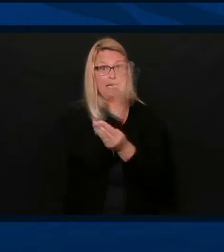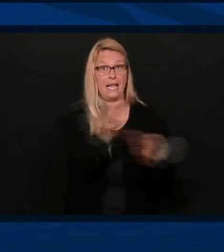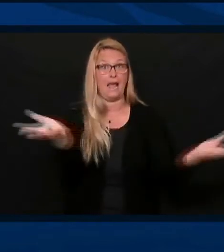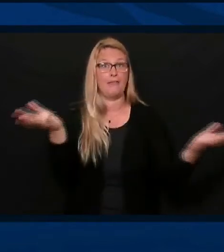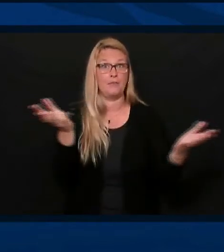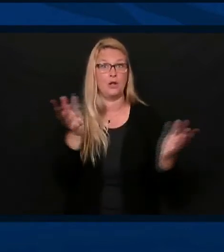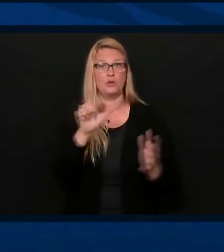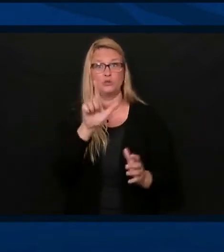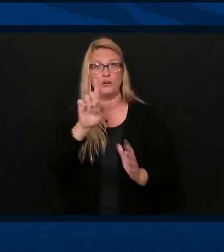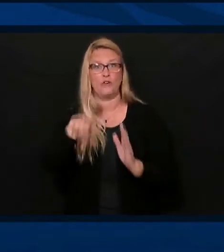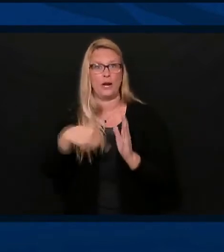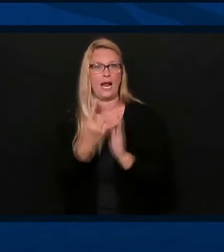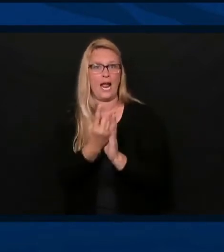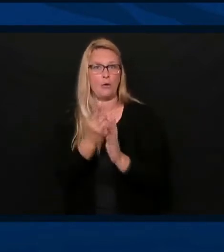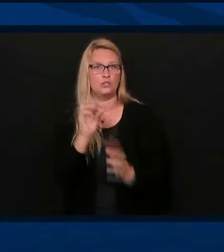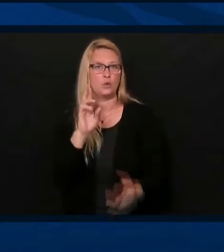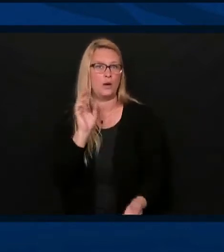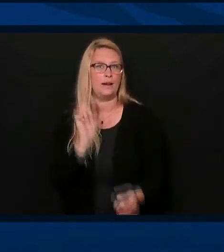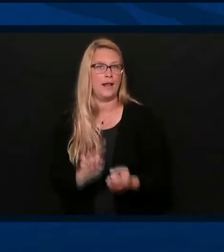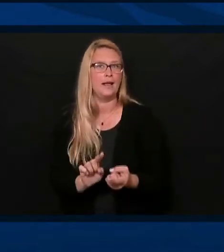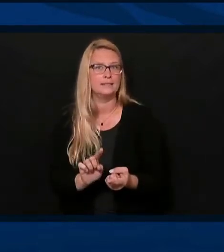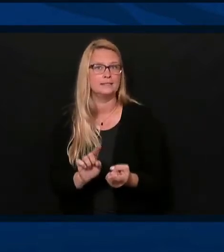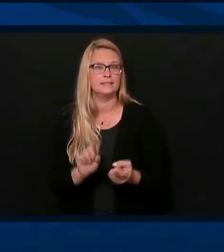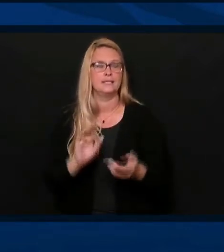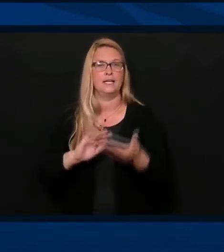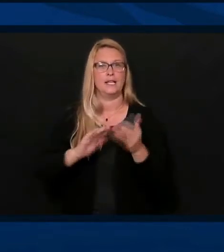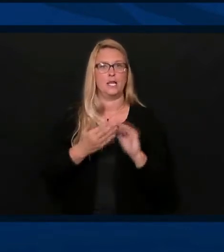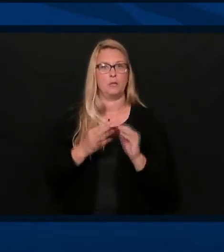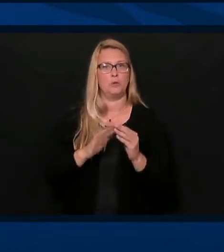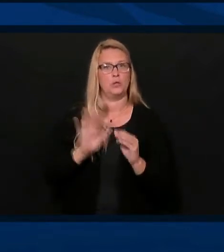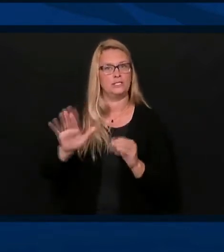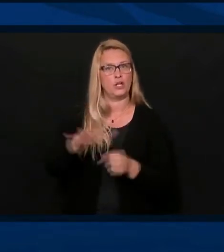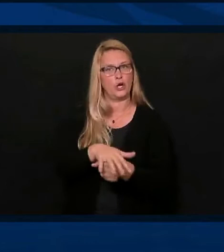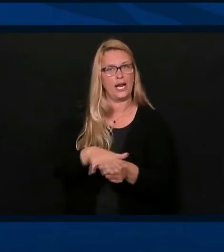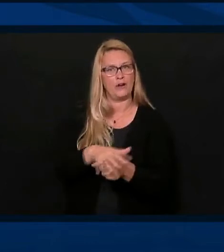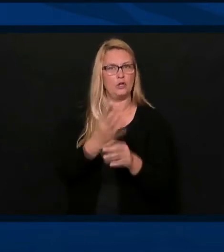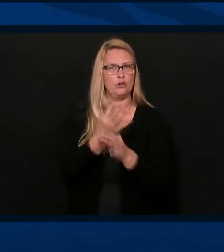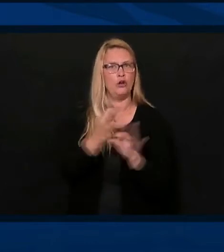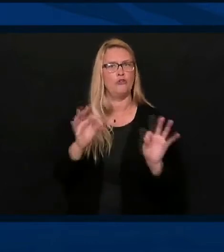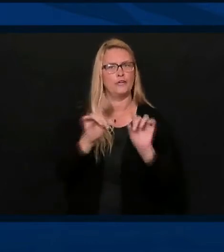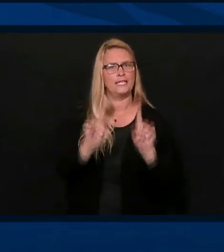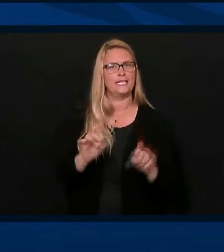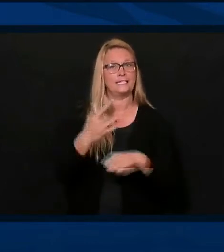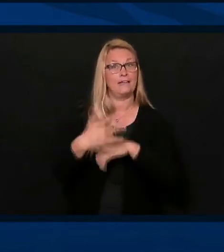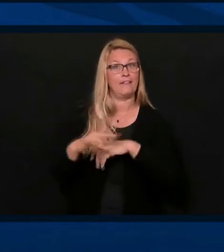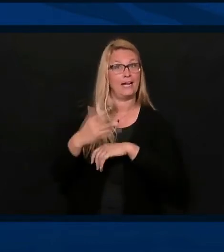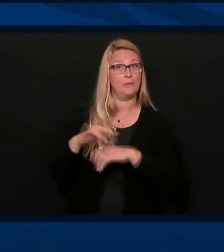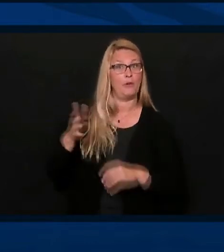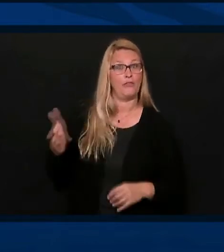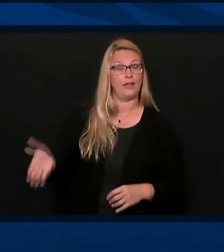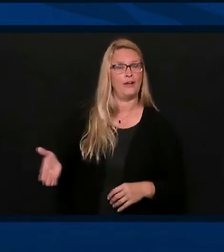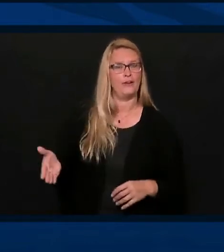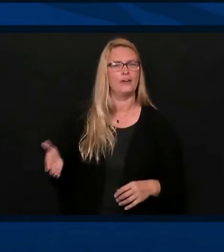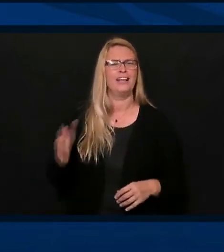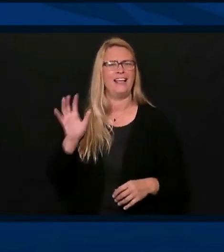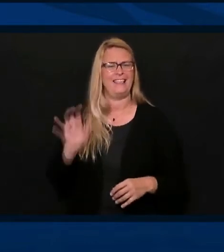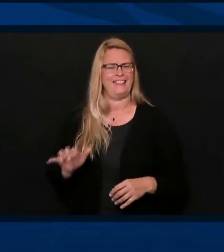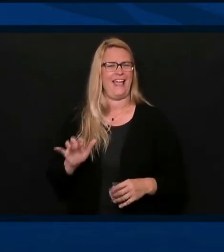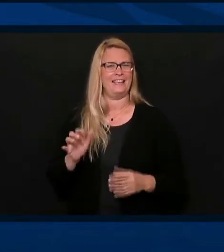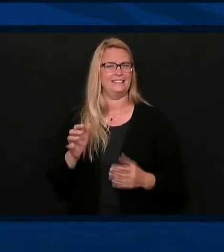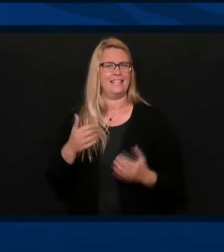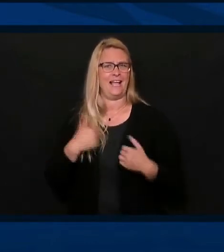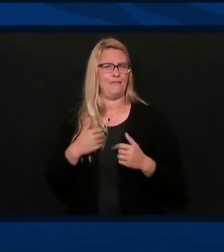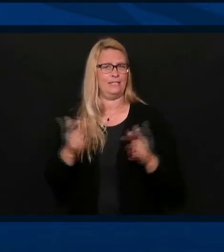or less to let their communities and their areas know that the free testing is available, which is what's causing a lot of the issues